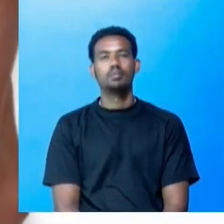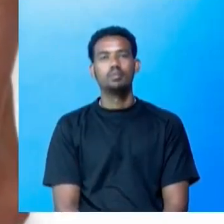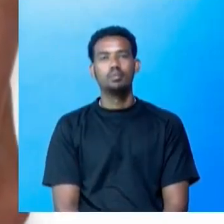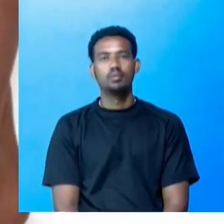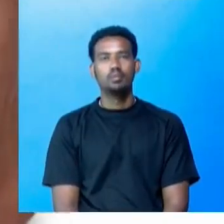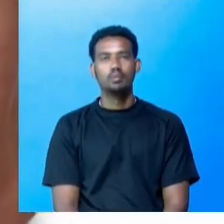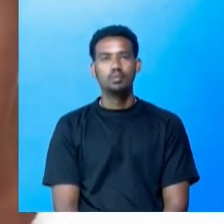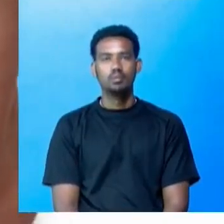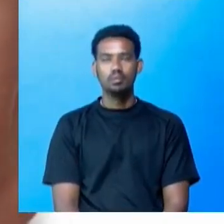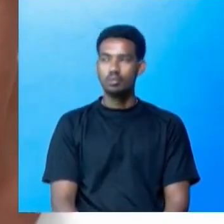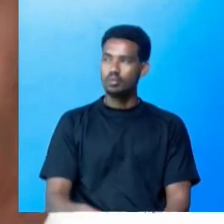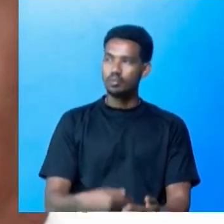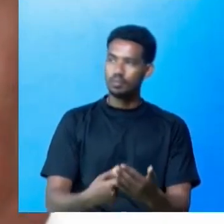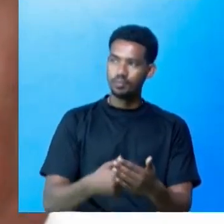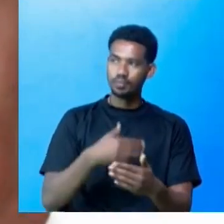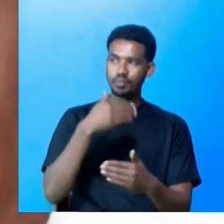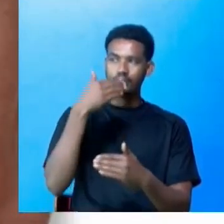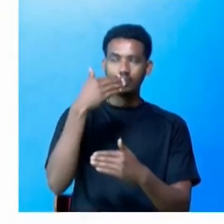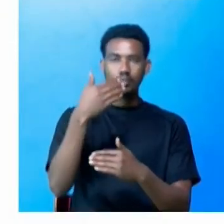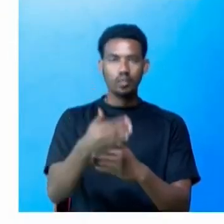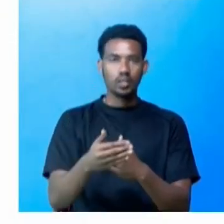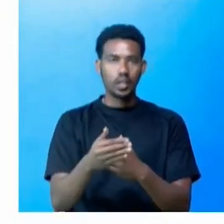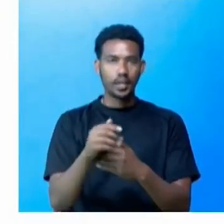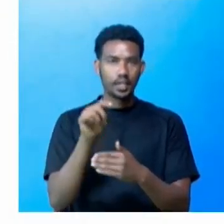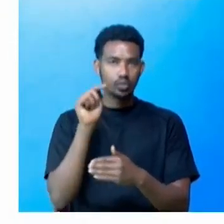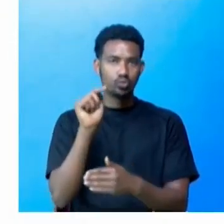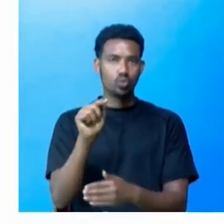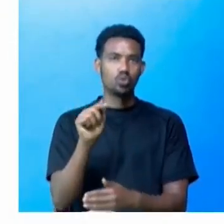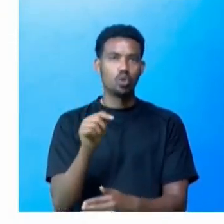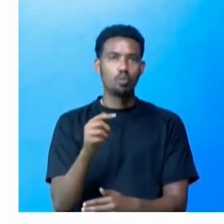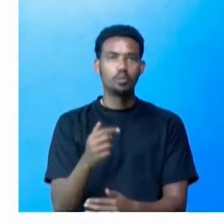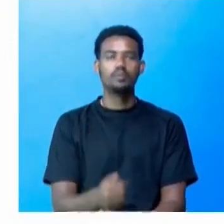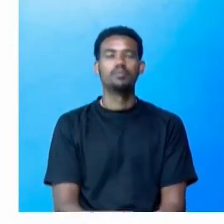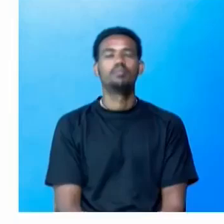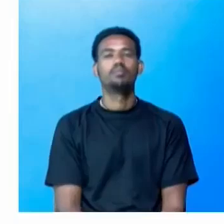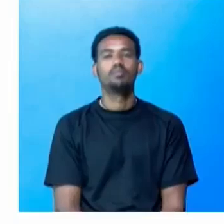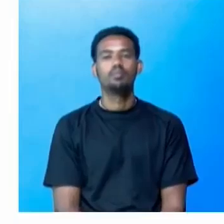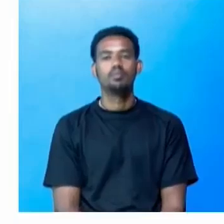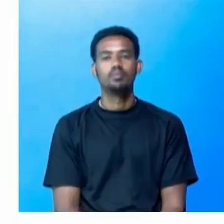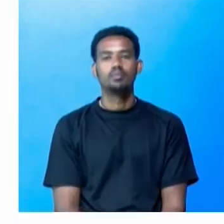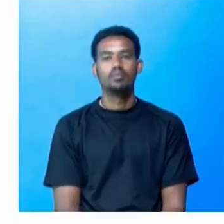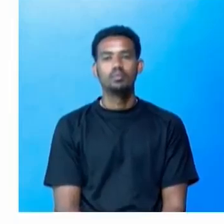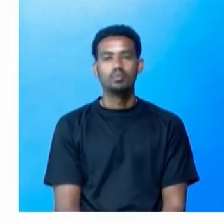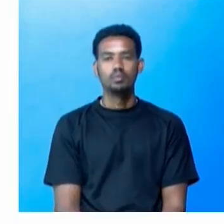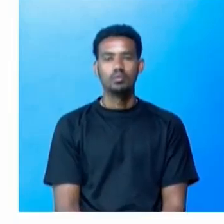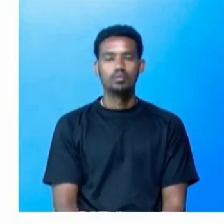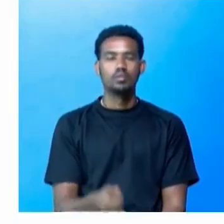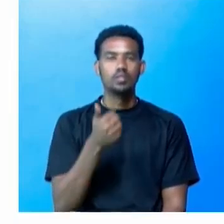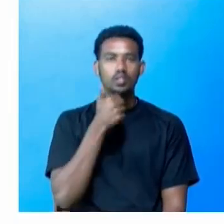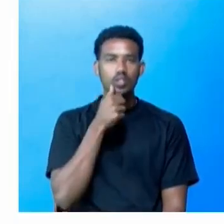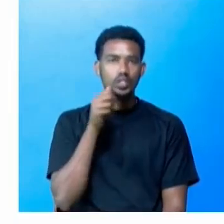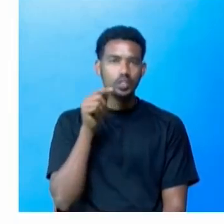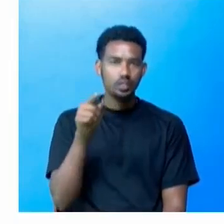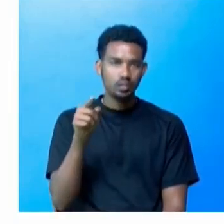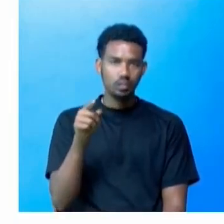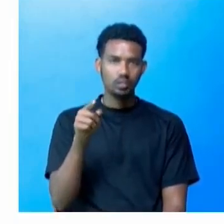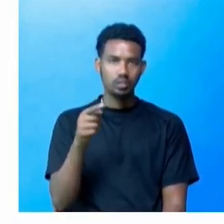Here is, and the next full stop. She loves